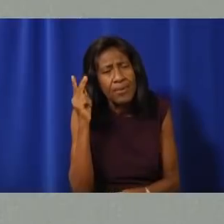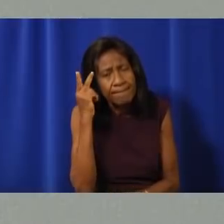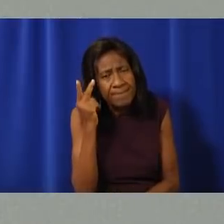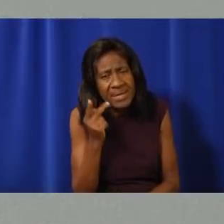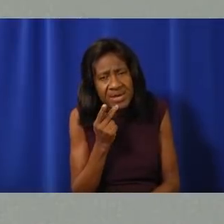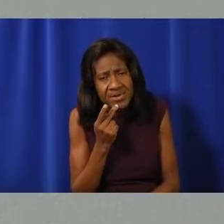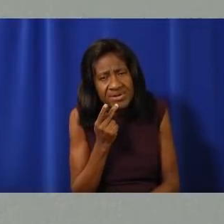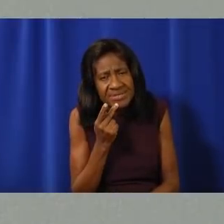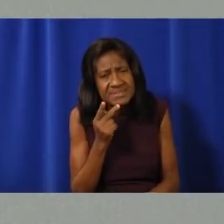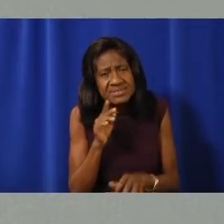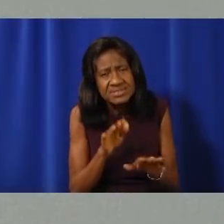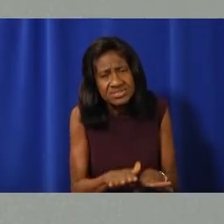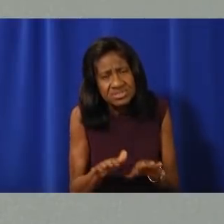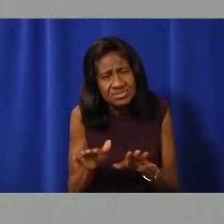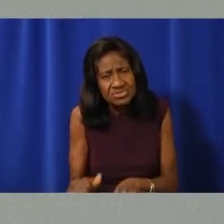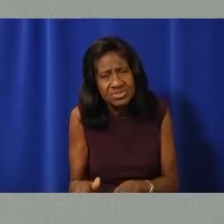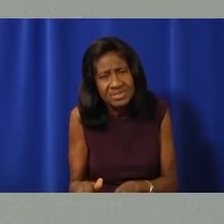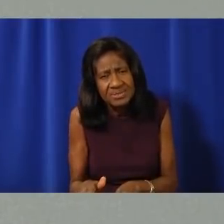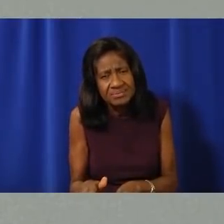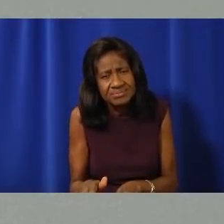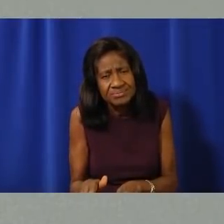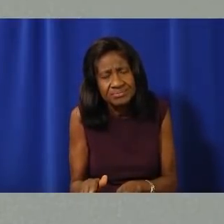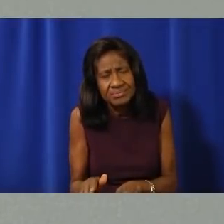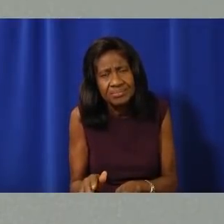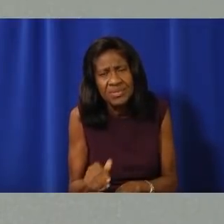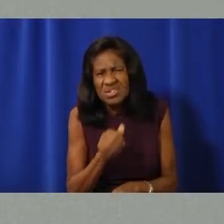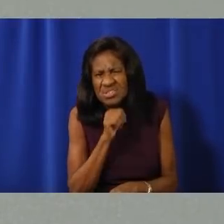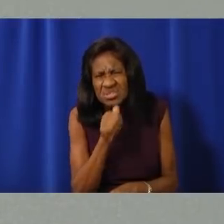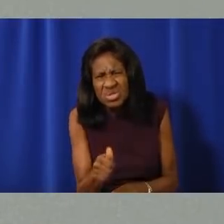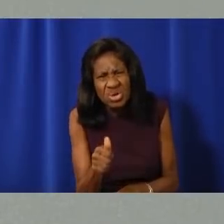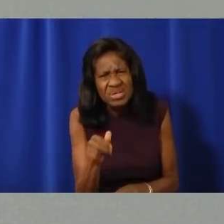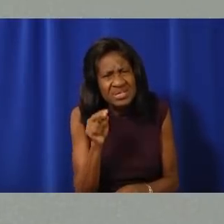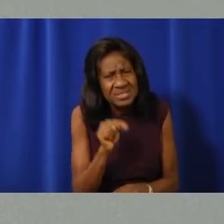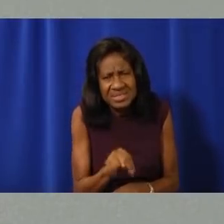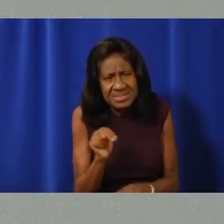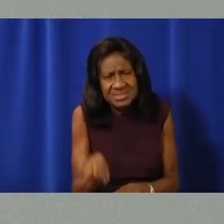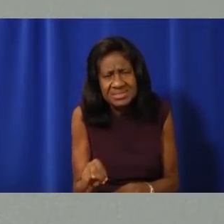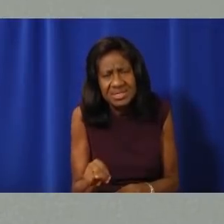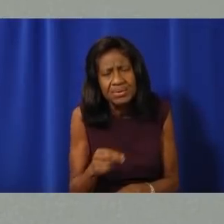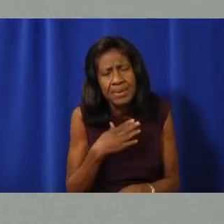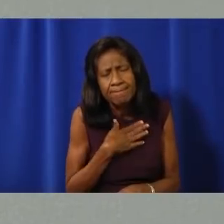children. This is all unnecessary. So please, ladies and gentlemen,